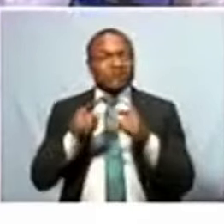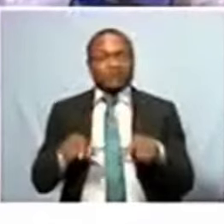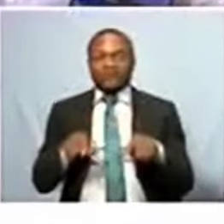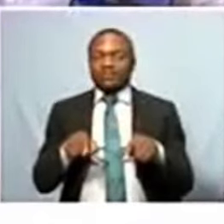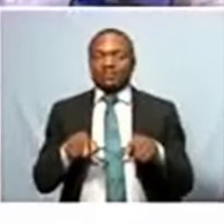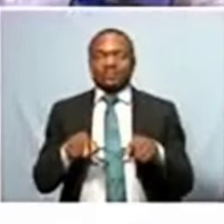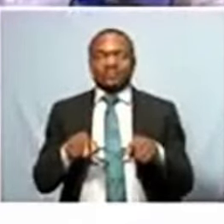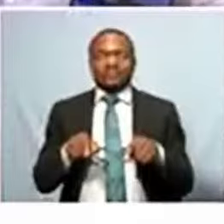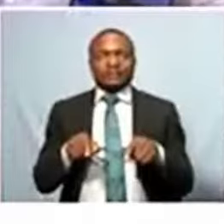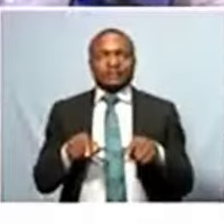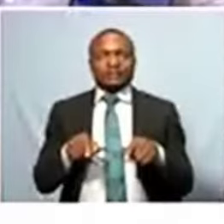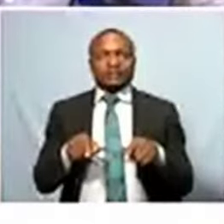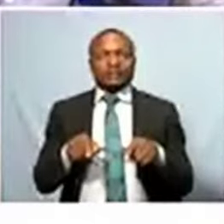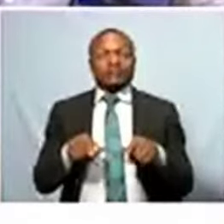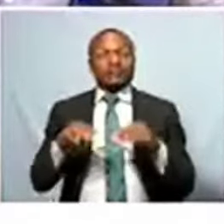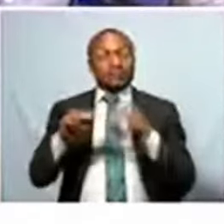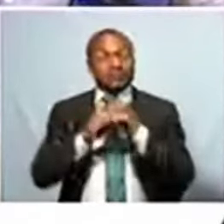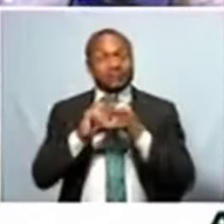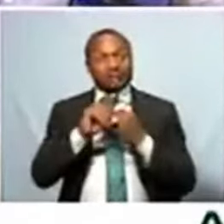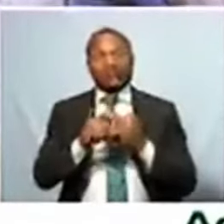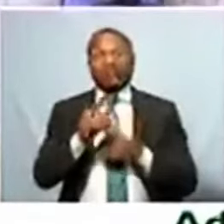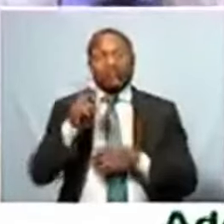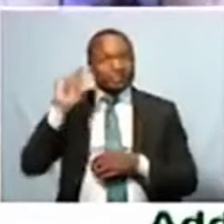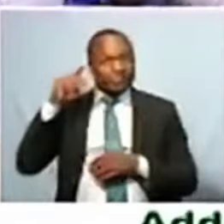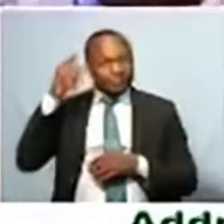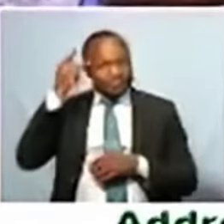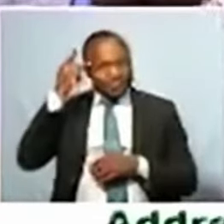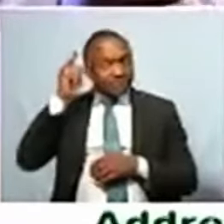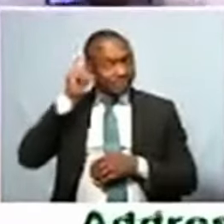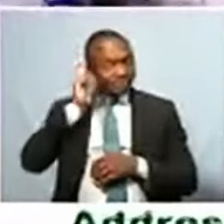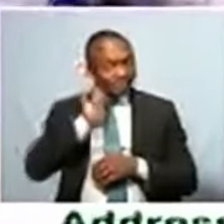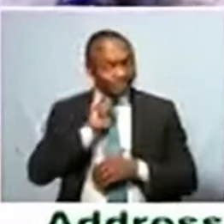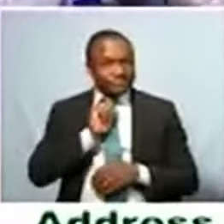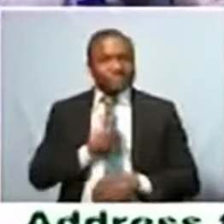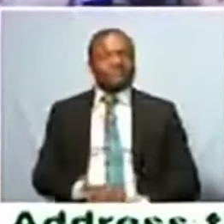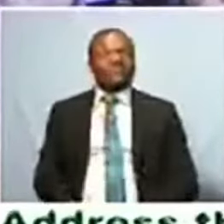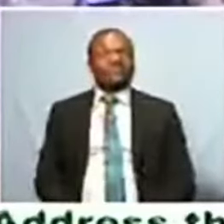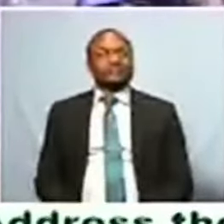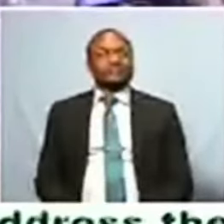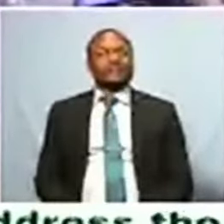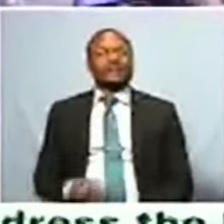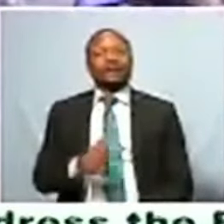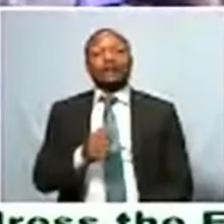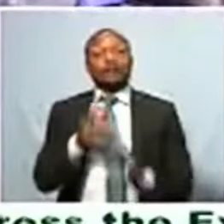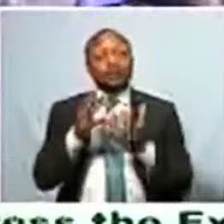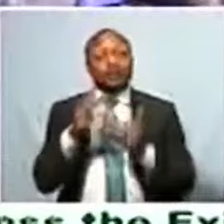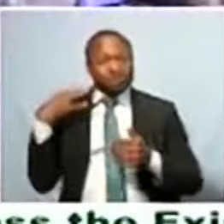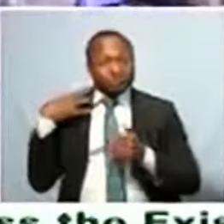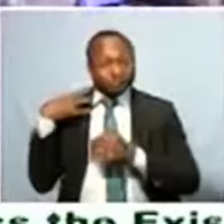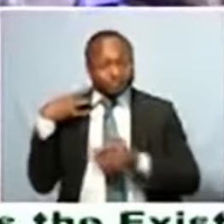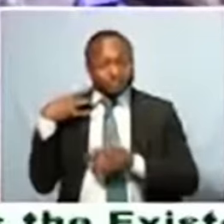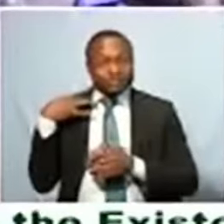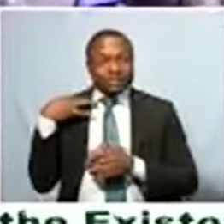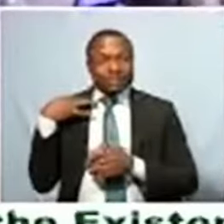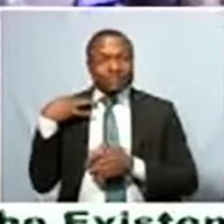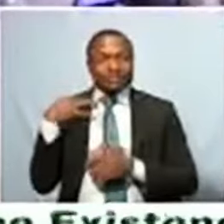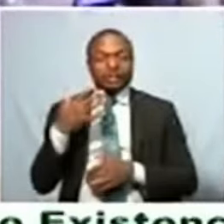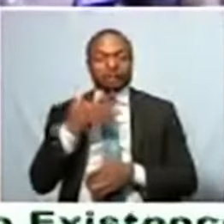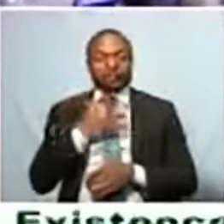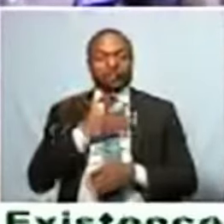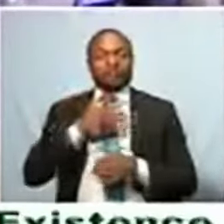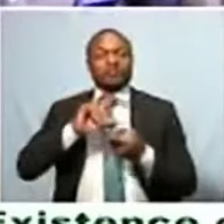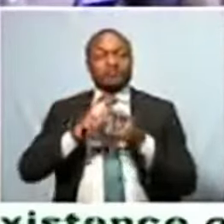evenly. That was purely political intolerance. And I want to remind my